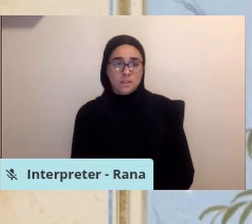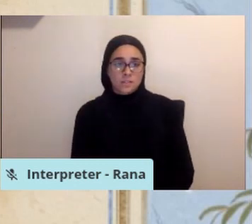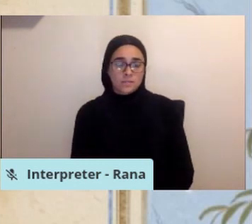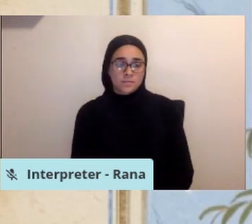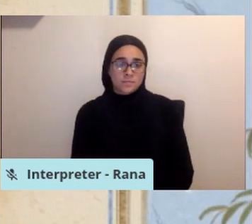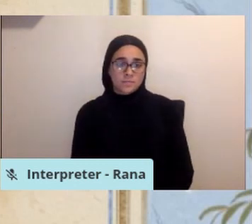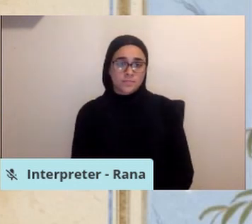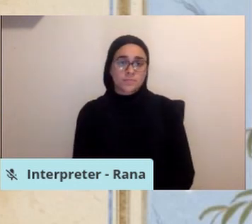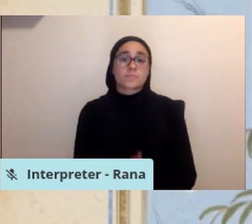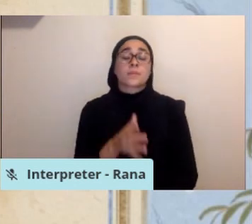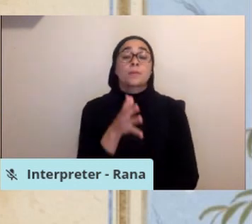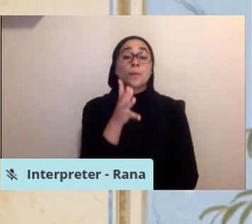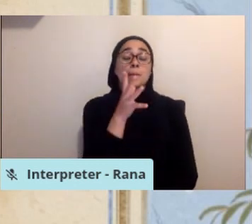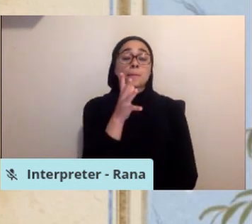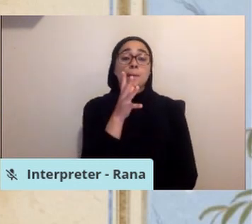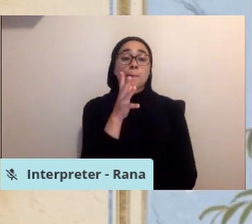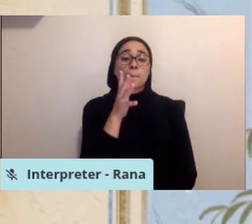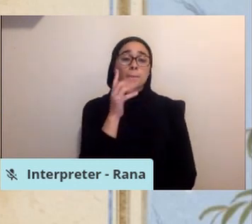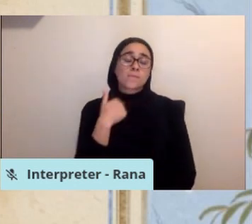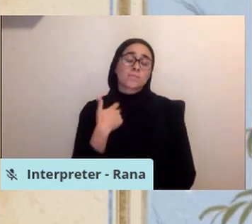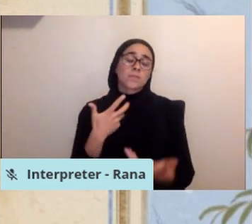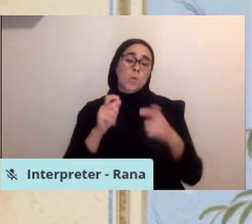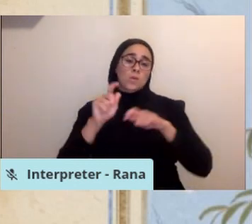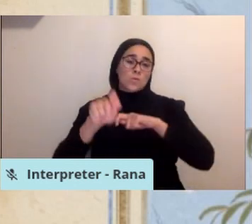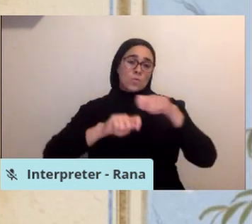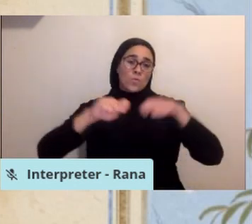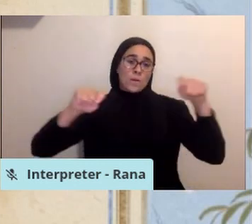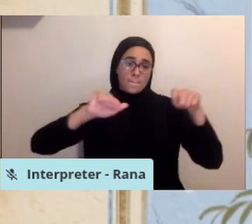So I think just to close